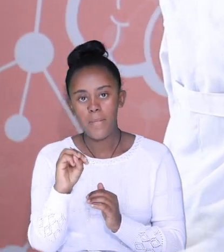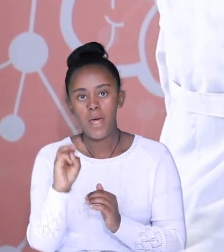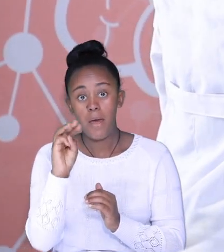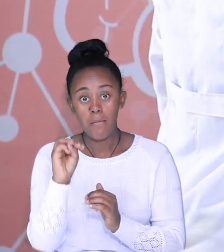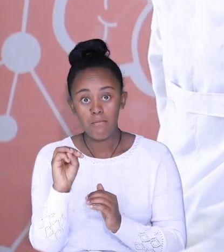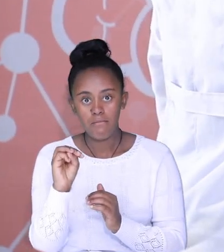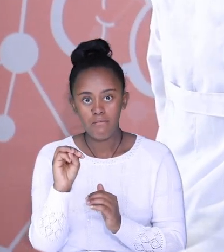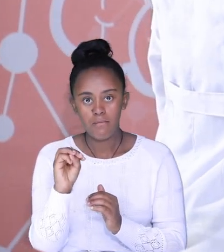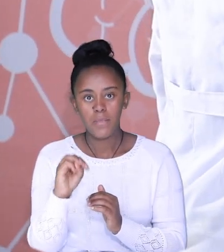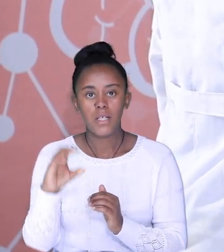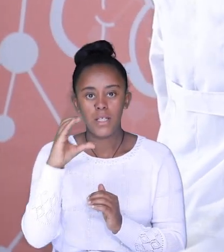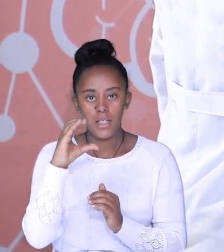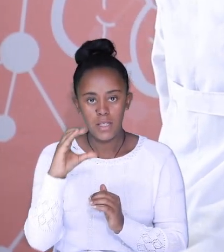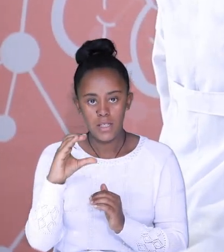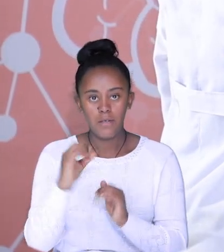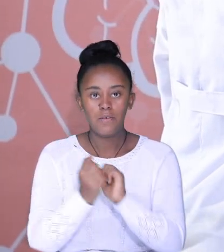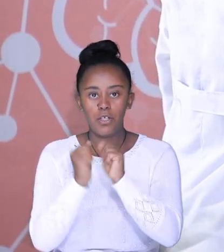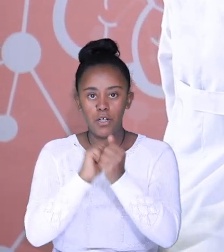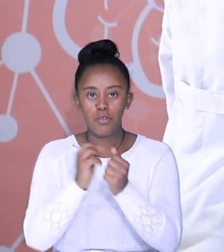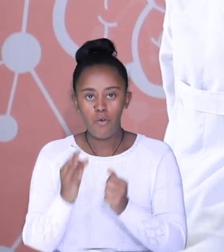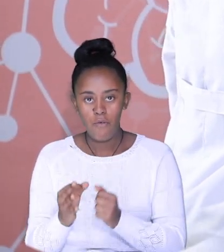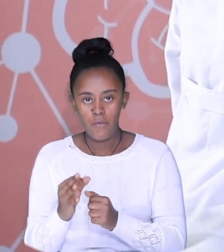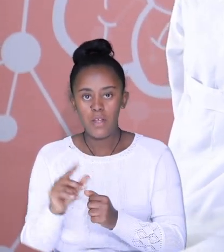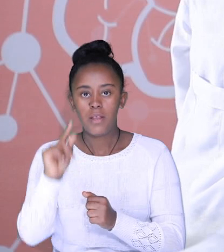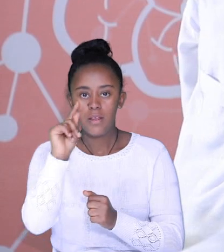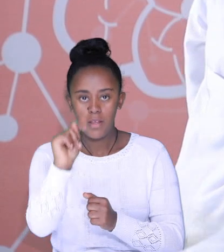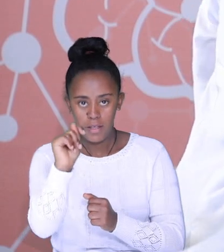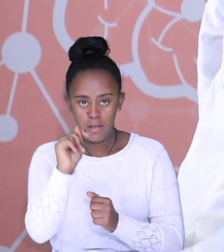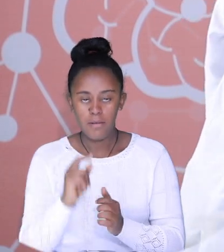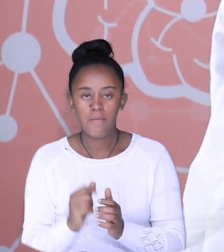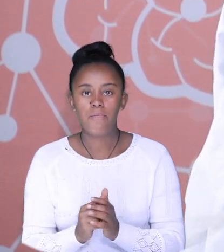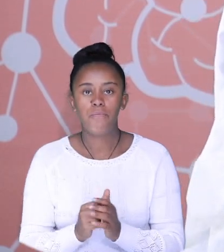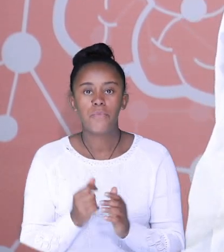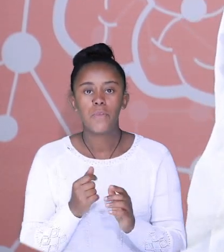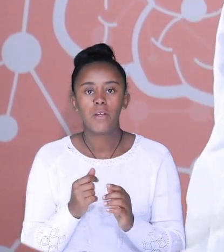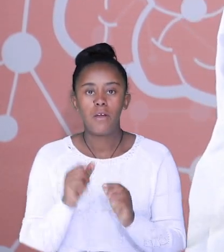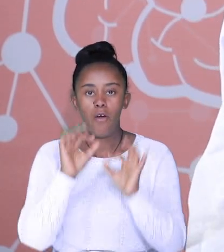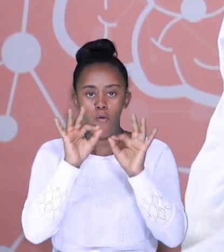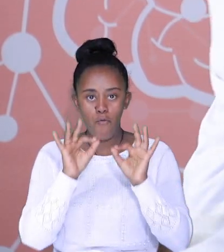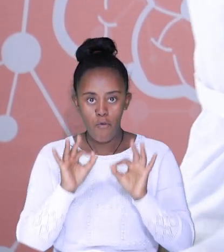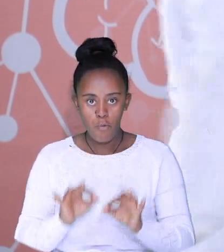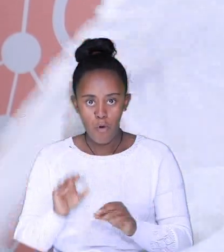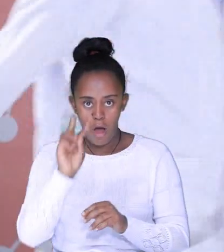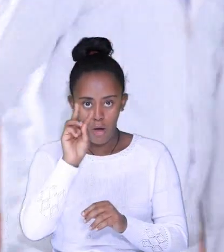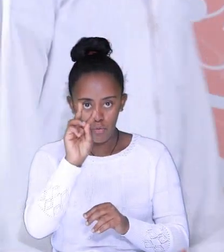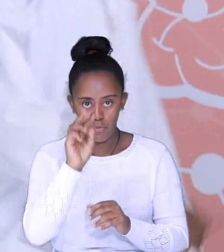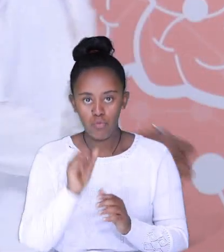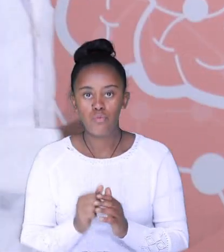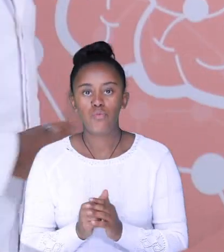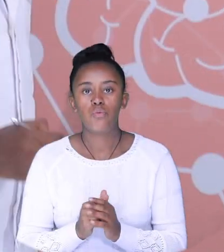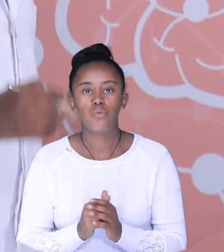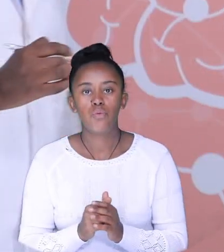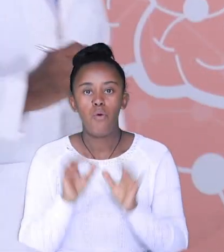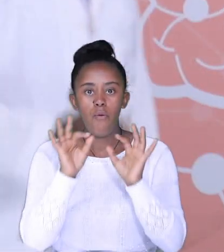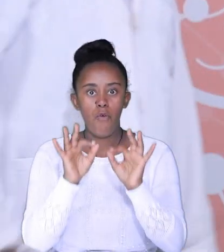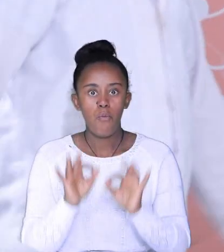M C change of T, formula 2.